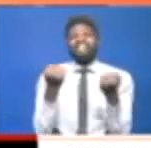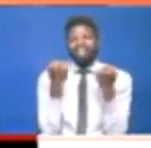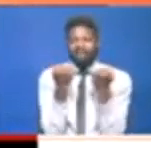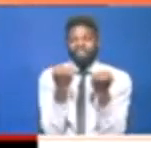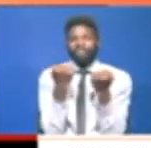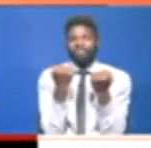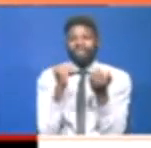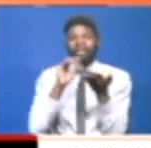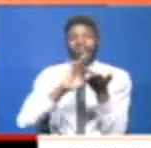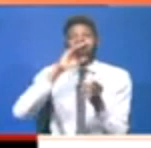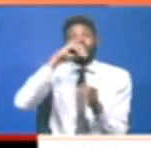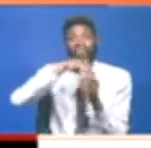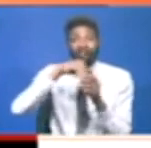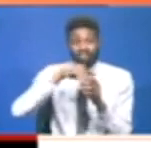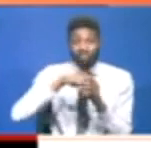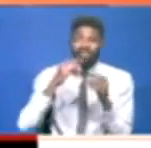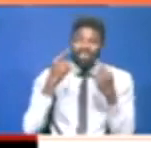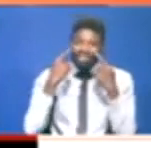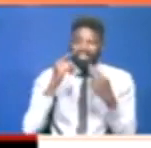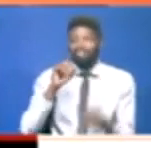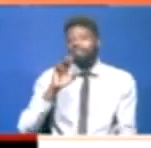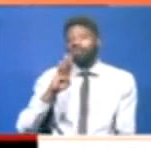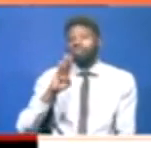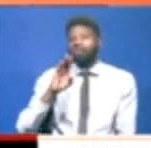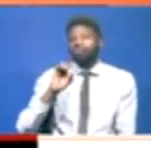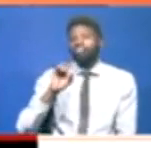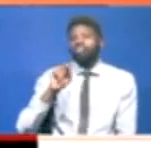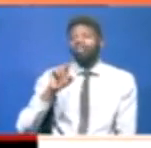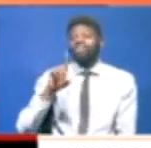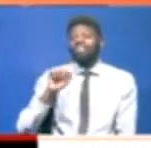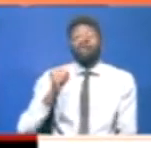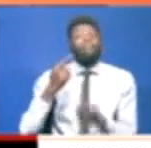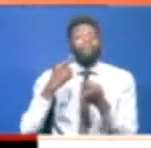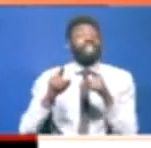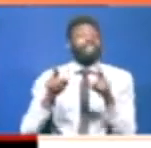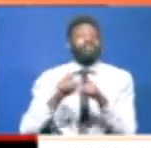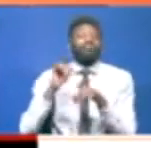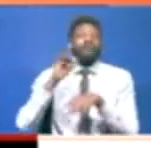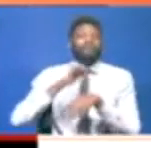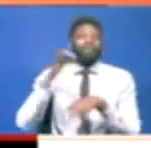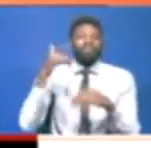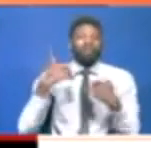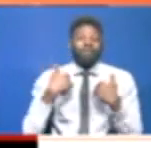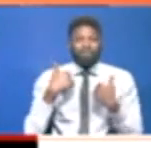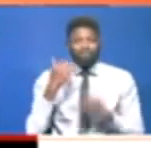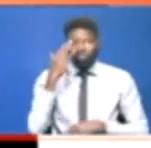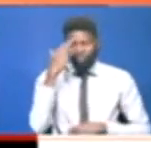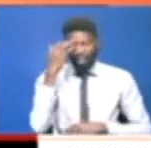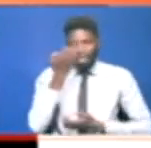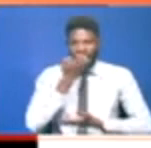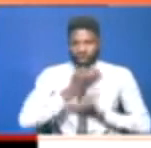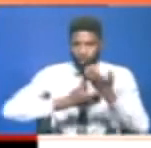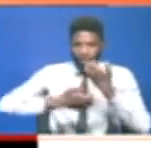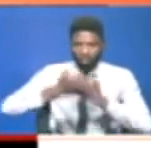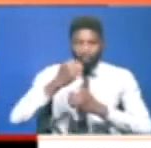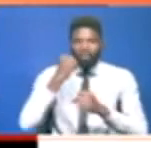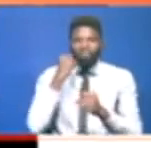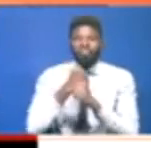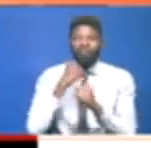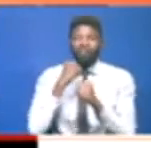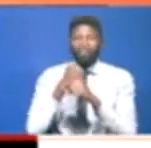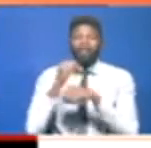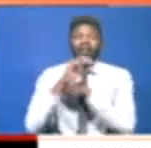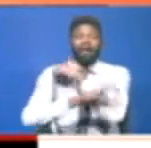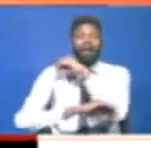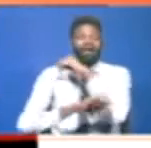And maybe now they are looking at the bonds, but also the bonds are also affected by this, the general economic performance of the country and also the